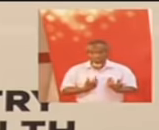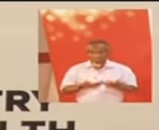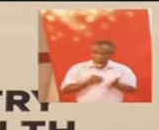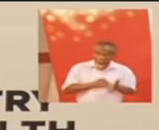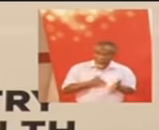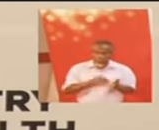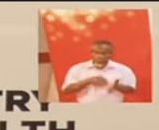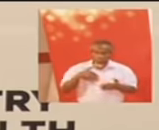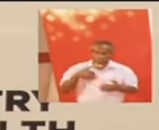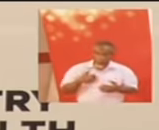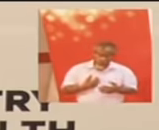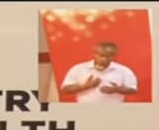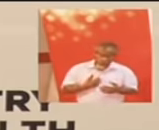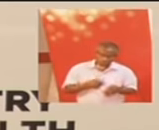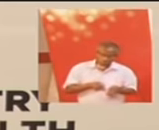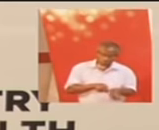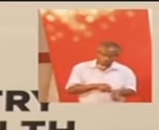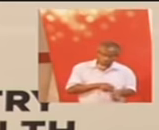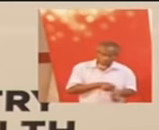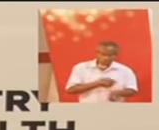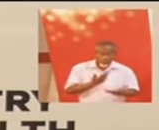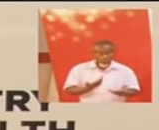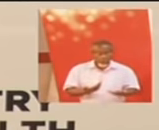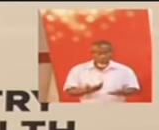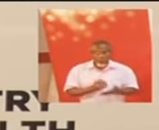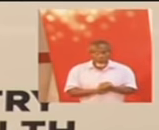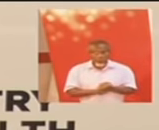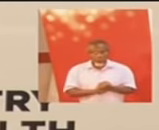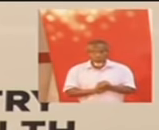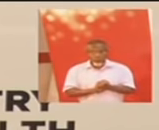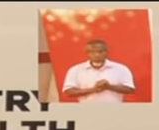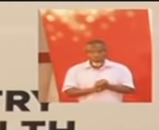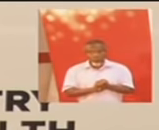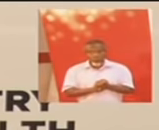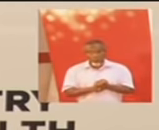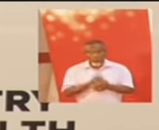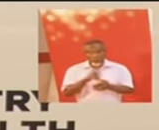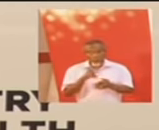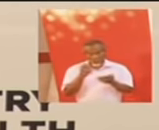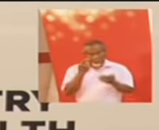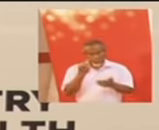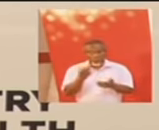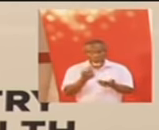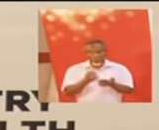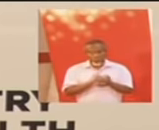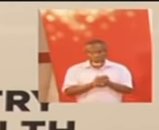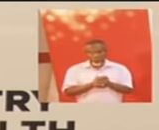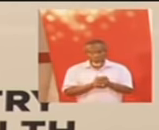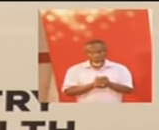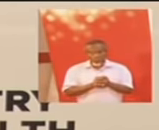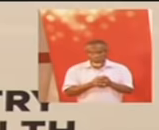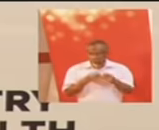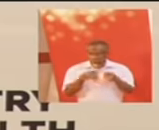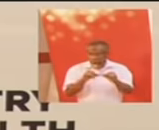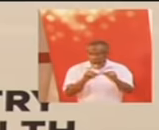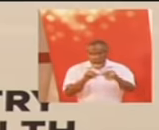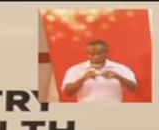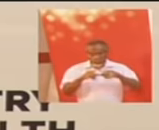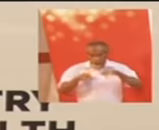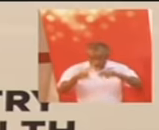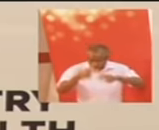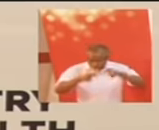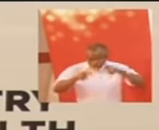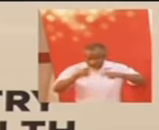hallmark of long COVID as we see going forward. We expect to see, as the research continues and the number of cases